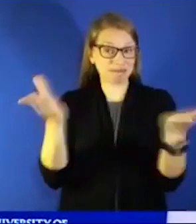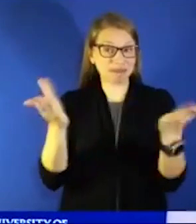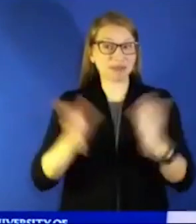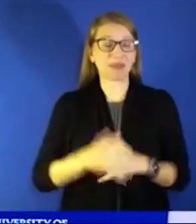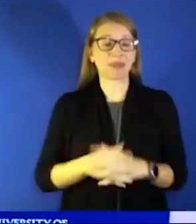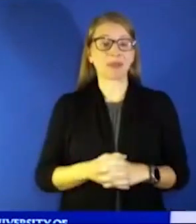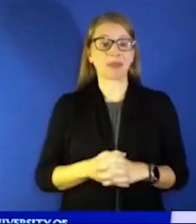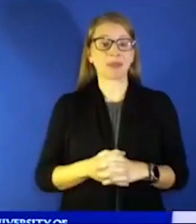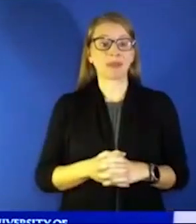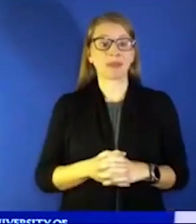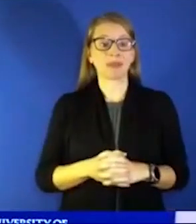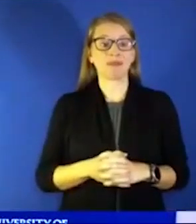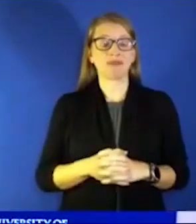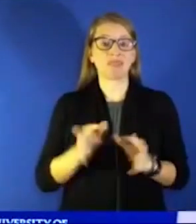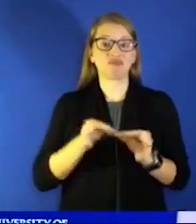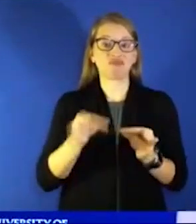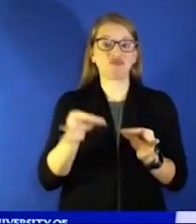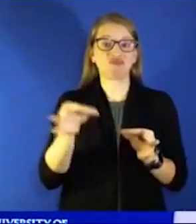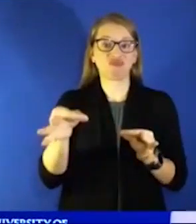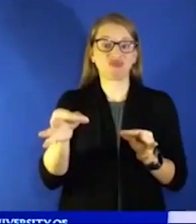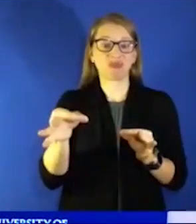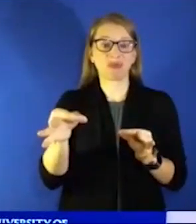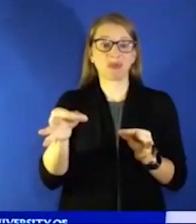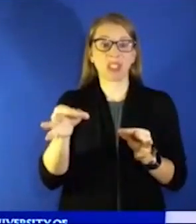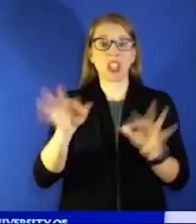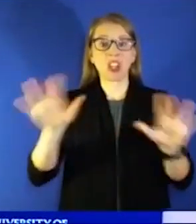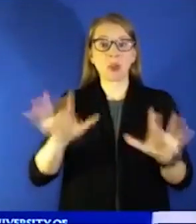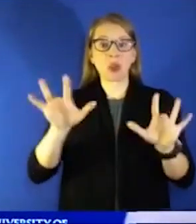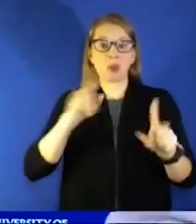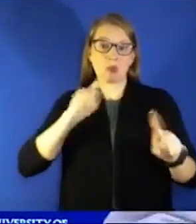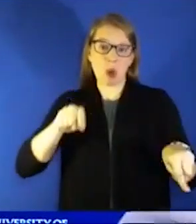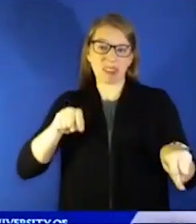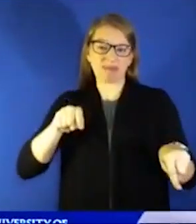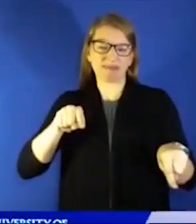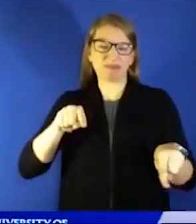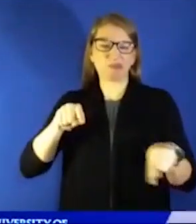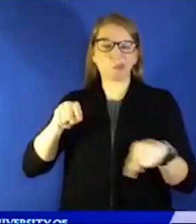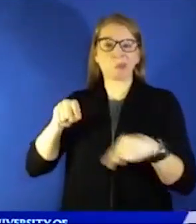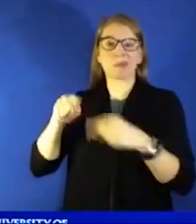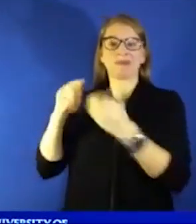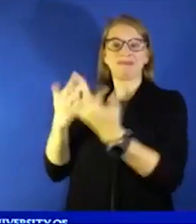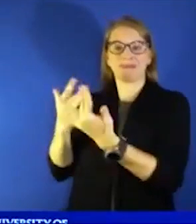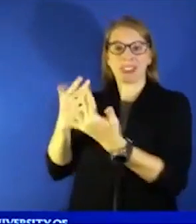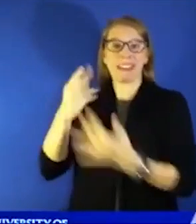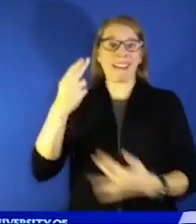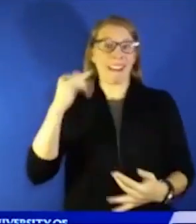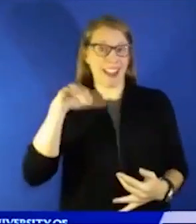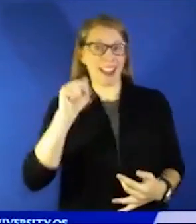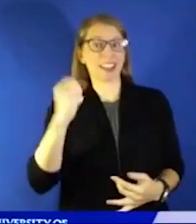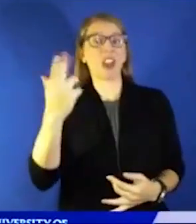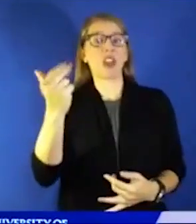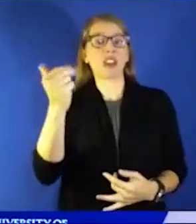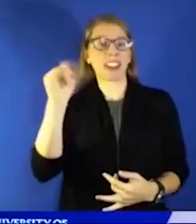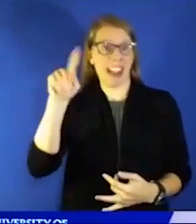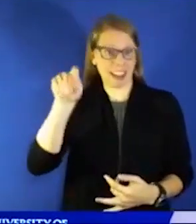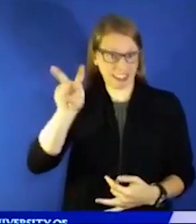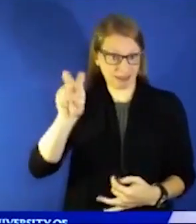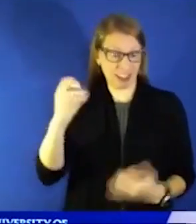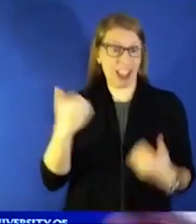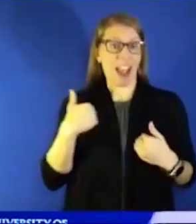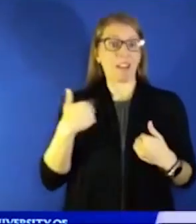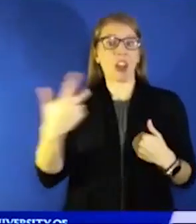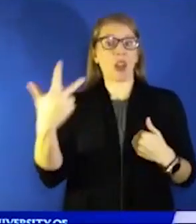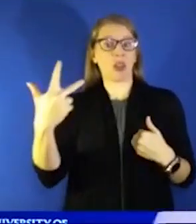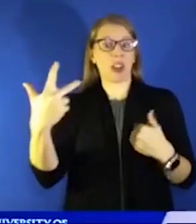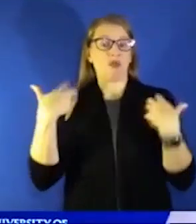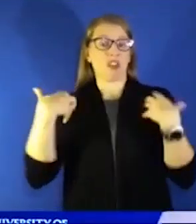bit of delay in the computer reporting, but we'll get them. But Hays does have 13 active and 3 in that recovery period. So